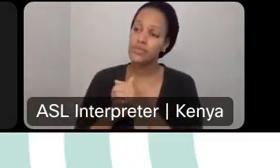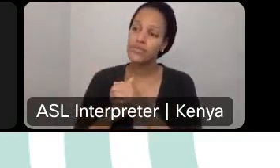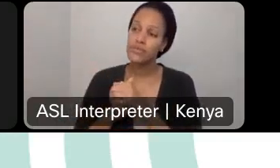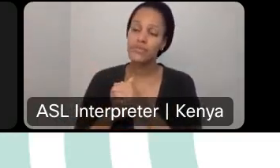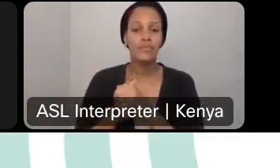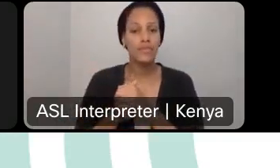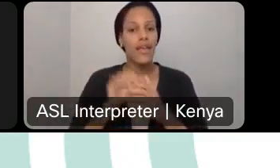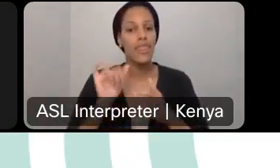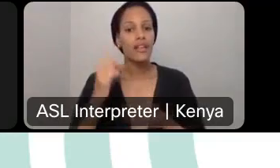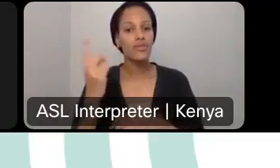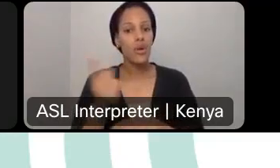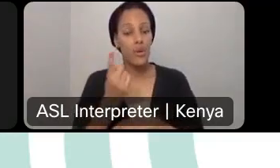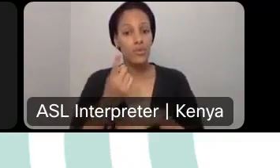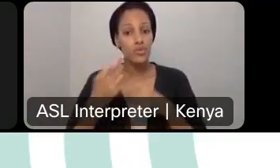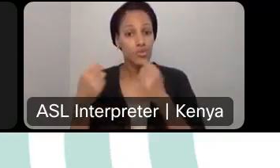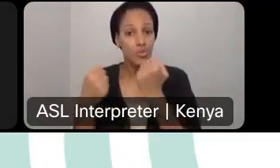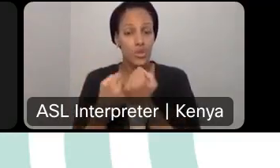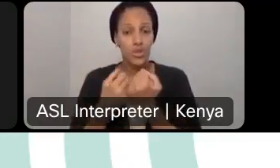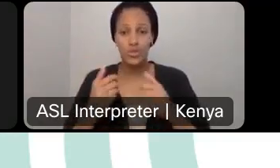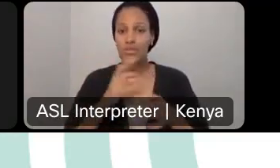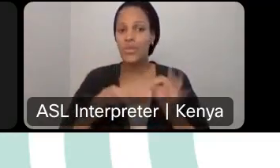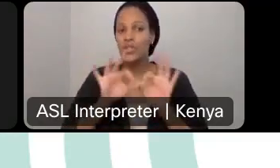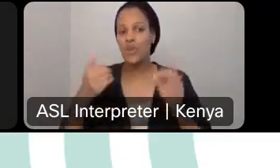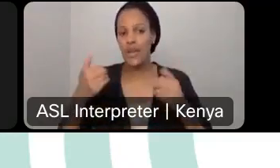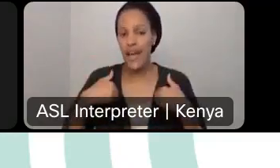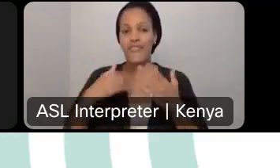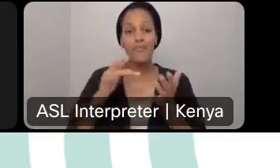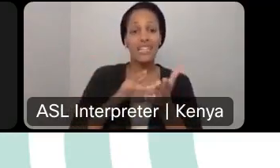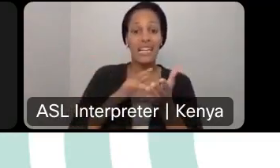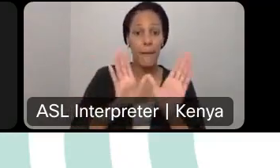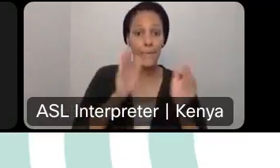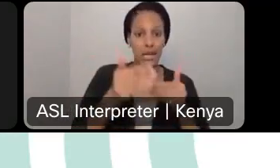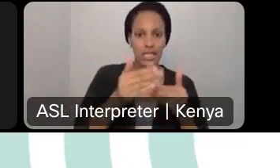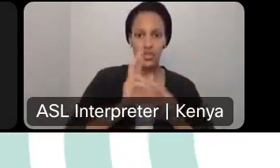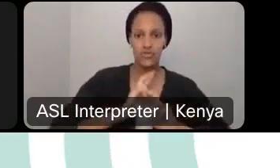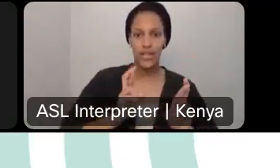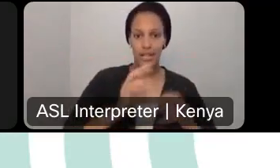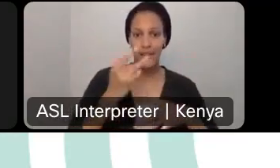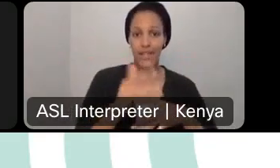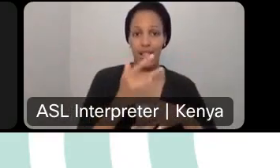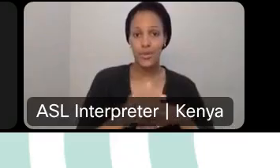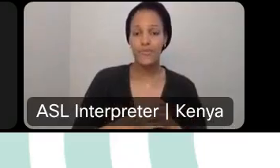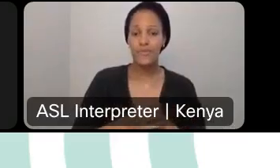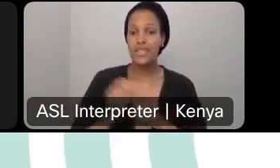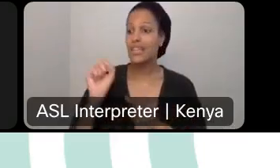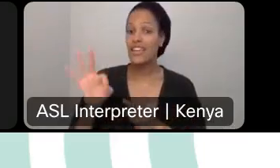is also supportive to have medication boxes available. Anyone who wants a medication box can have